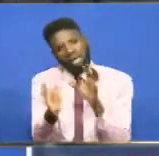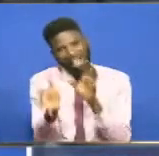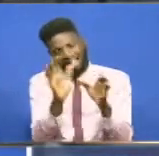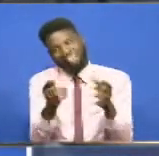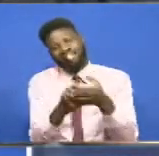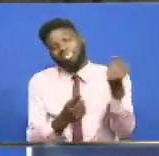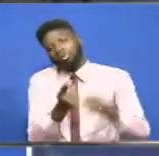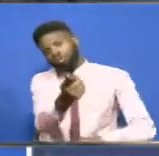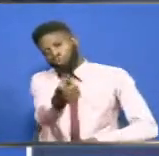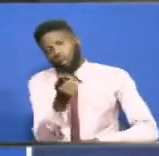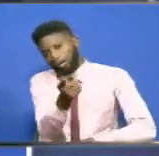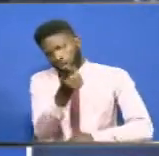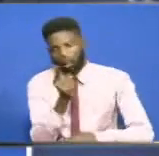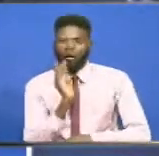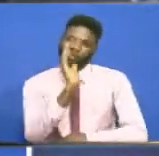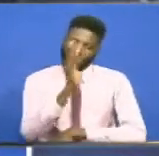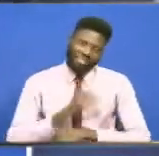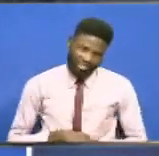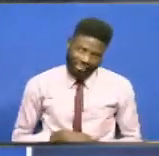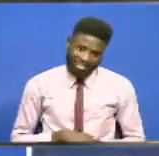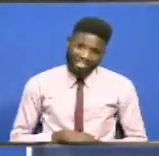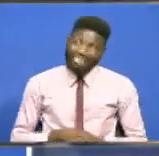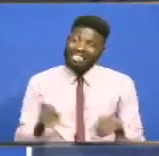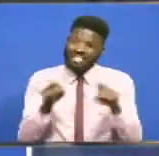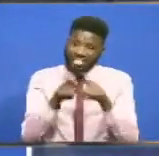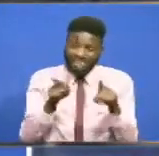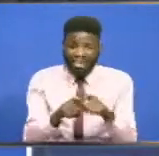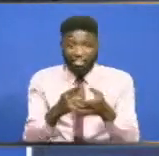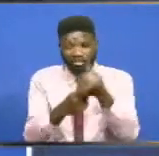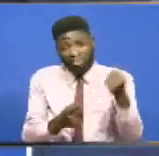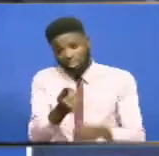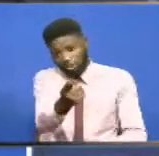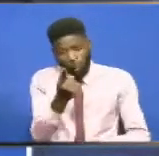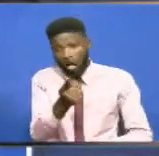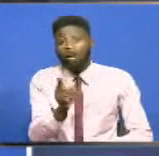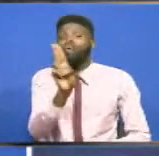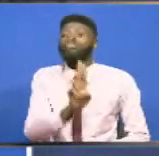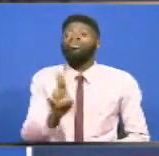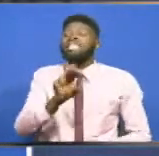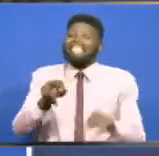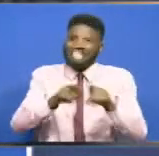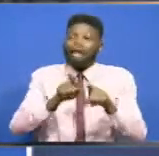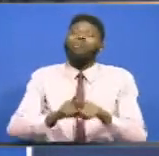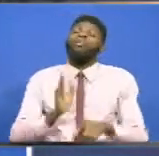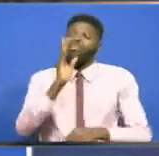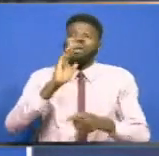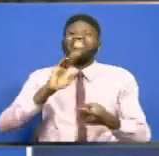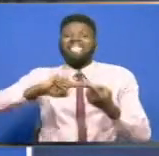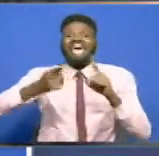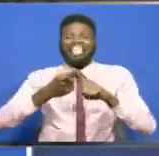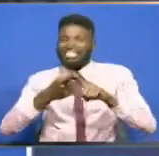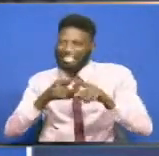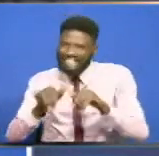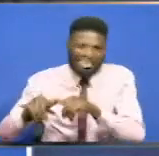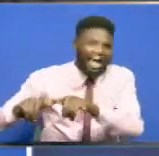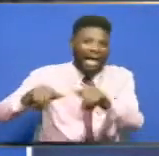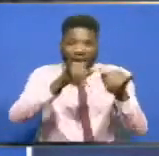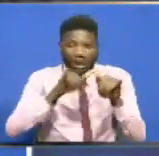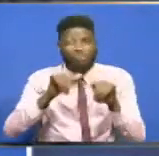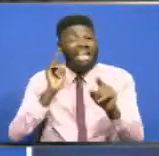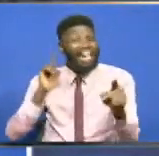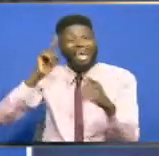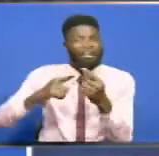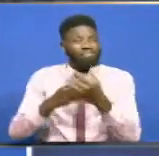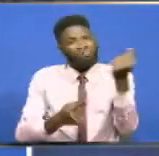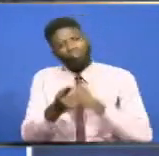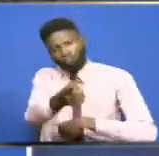side. And the stick to be used should be standardized so that the child can, the idea is to inflict a bit of pain so